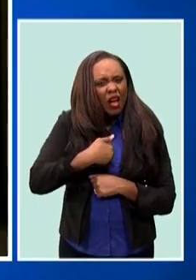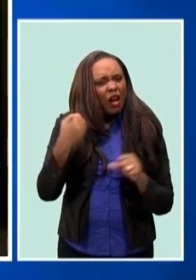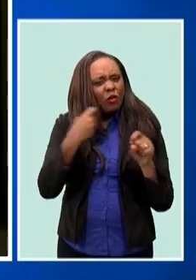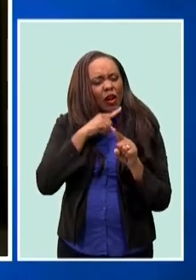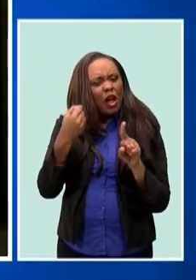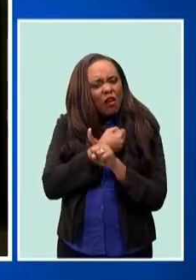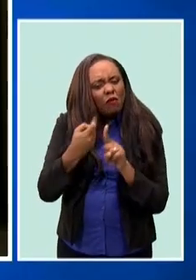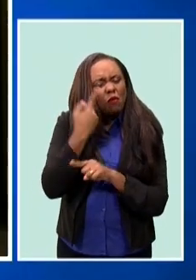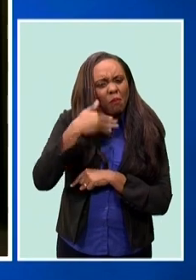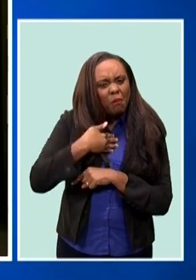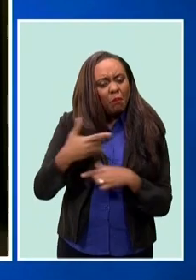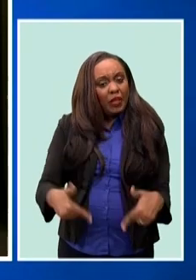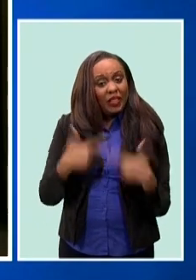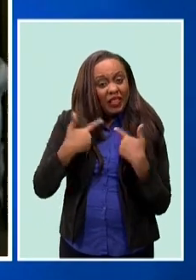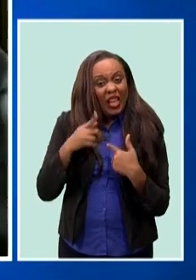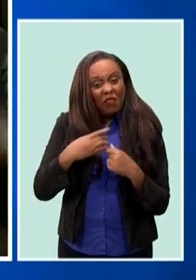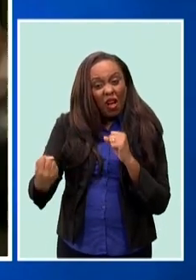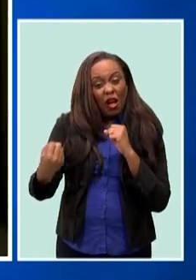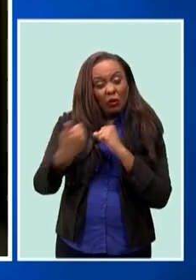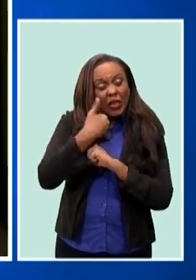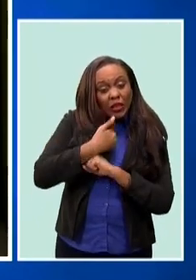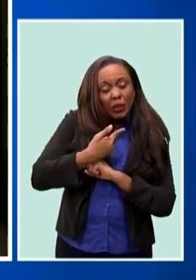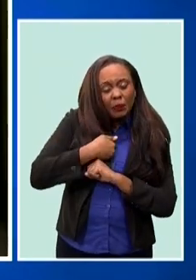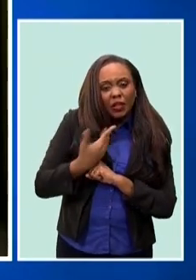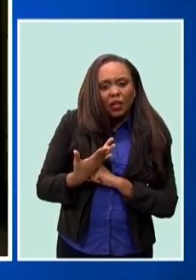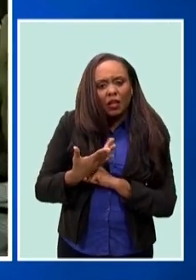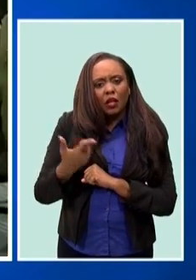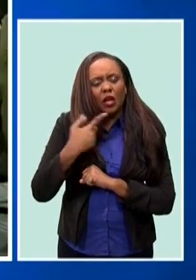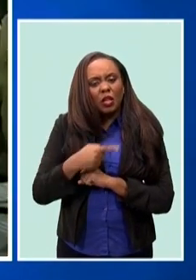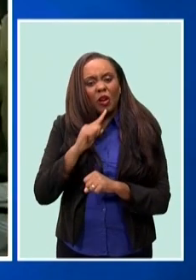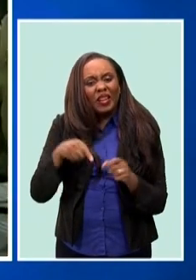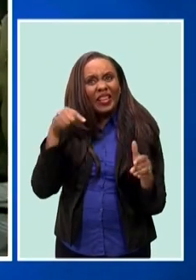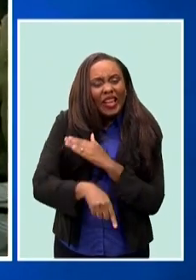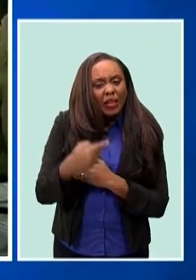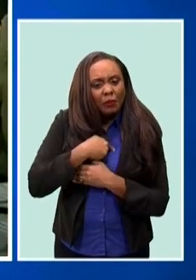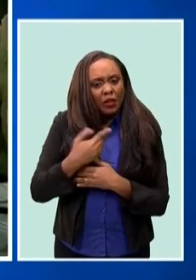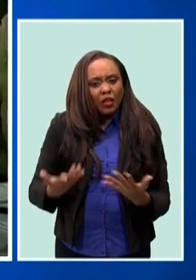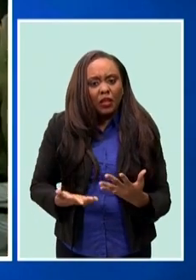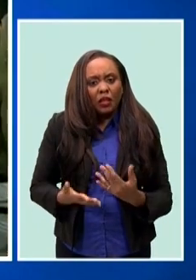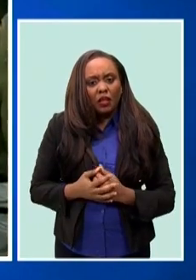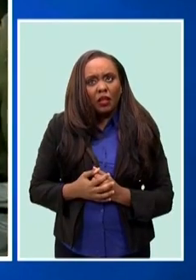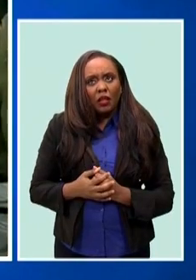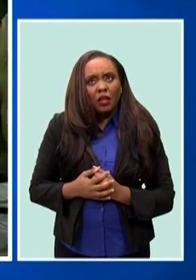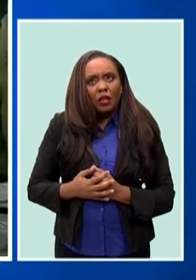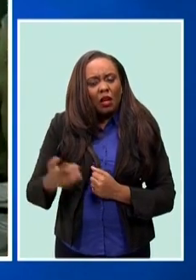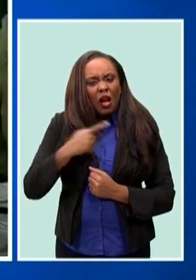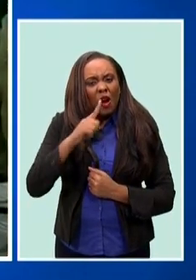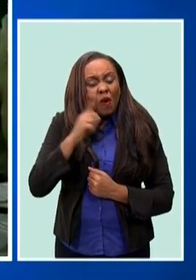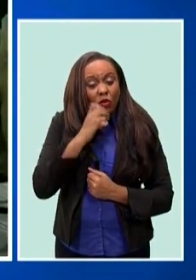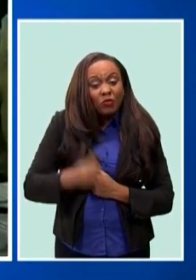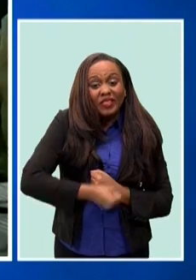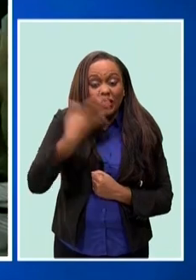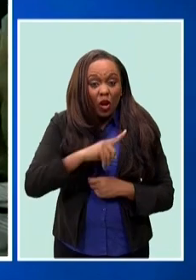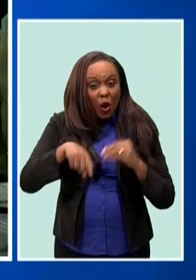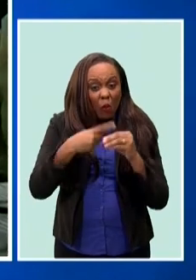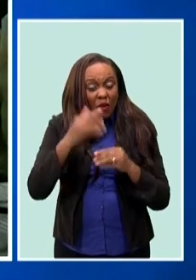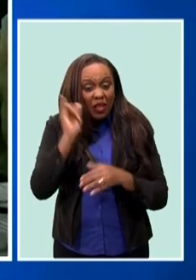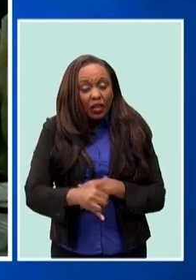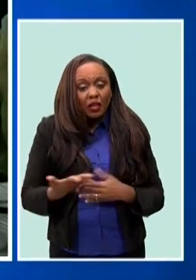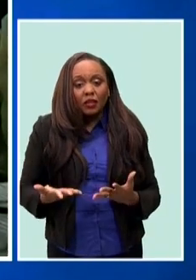my life. Y'all killing me with this. I gave y'all 30 years of my